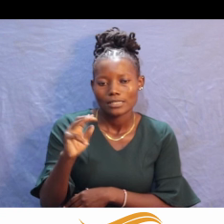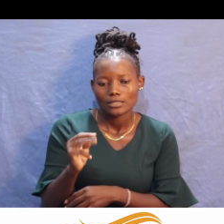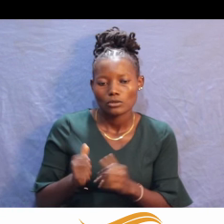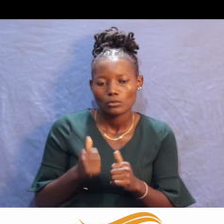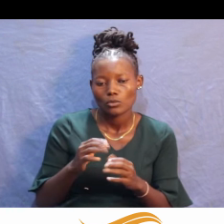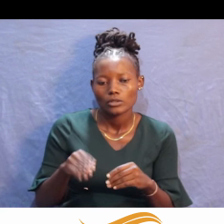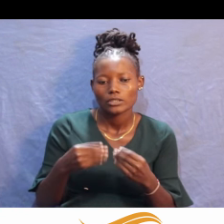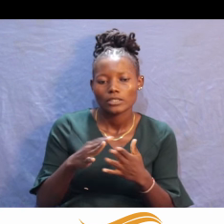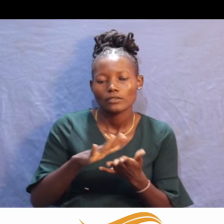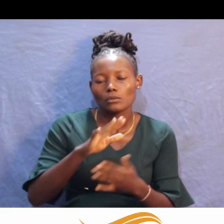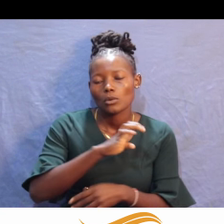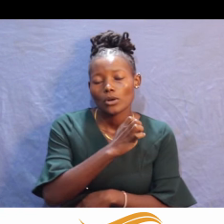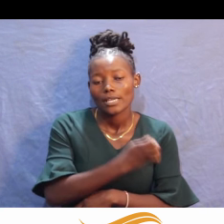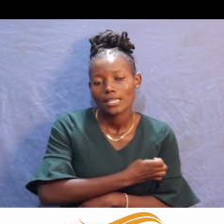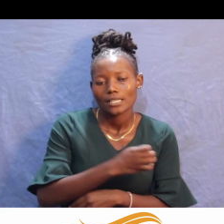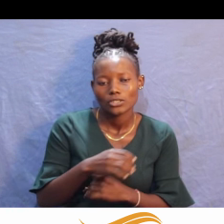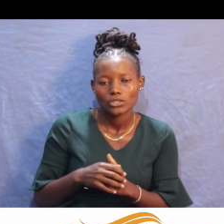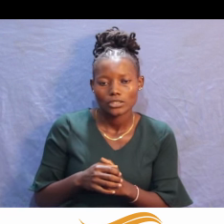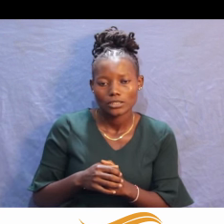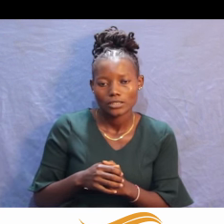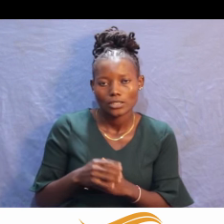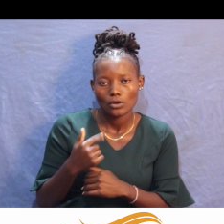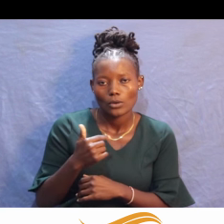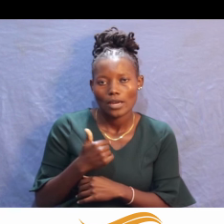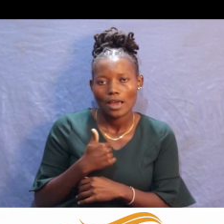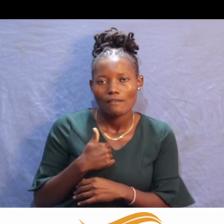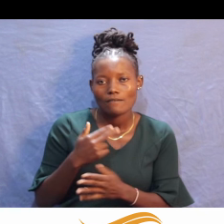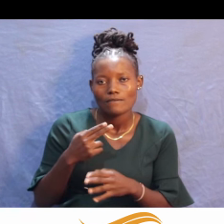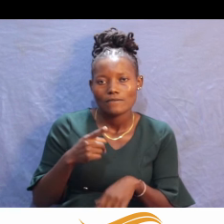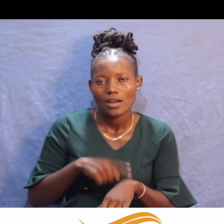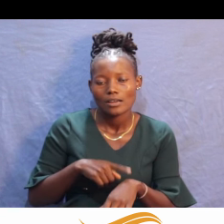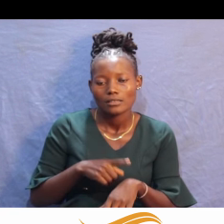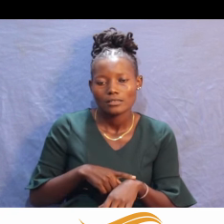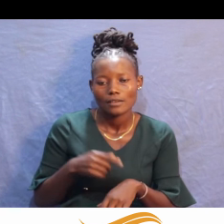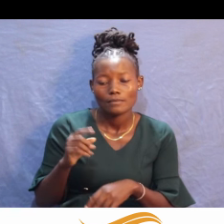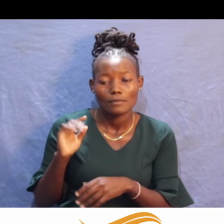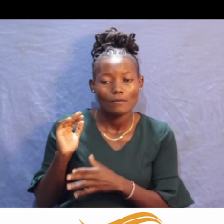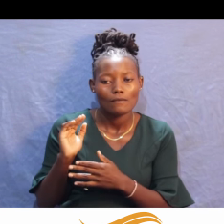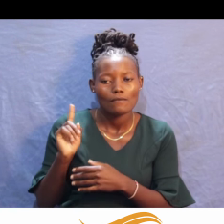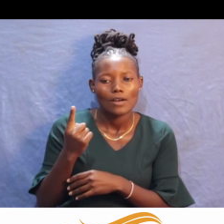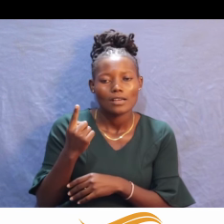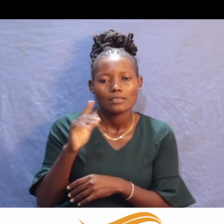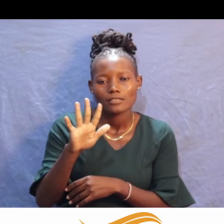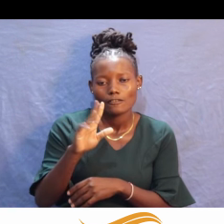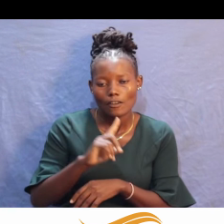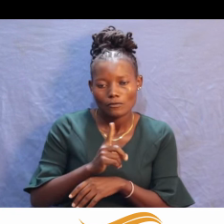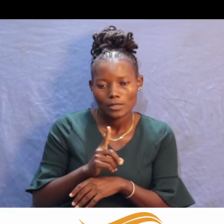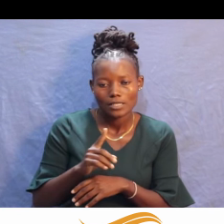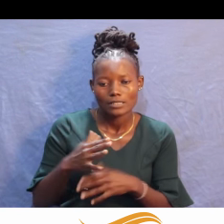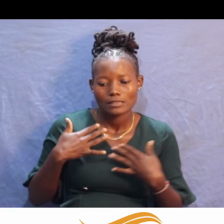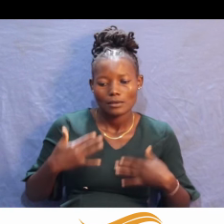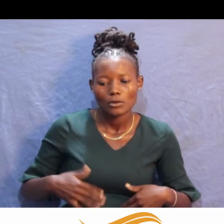produce as much energy. So there's a period of time, first 5 minutes, the body's adjusting to the